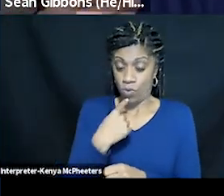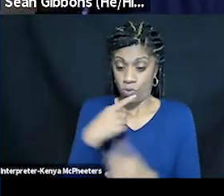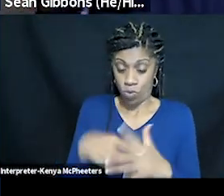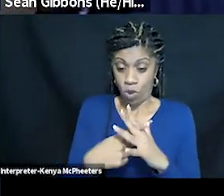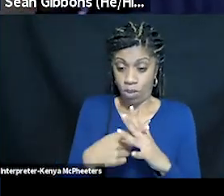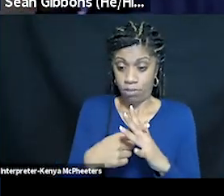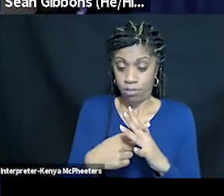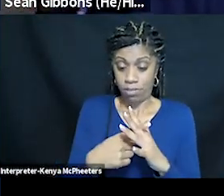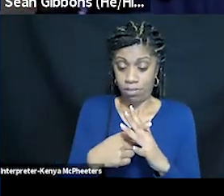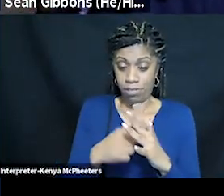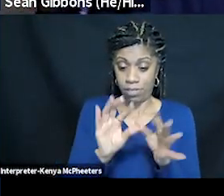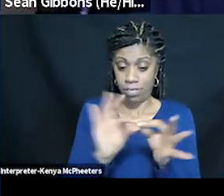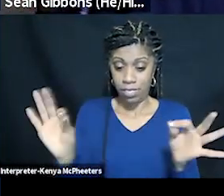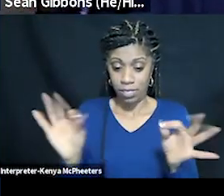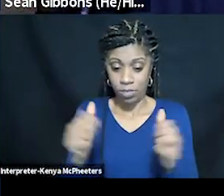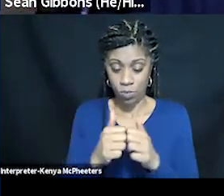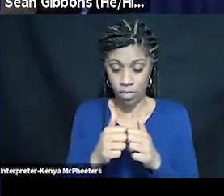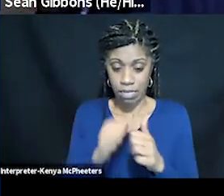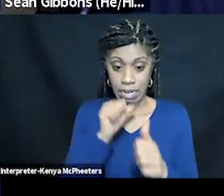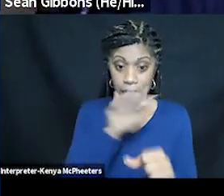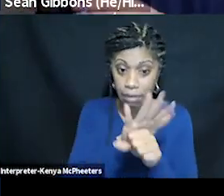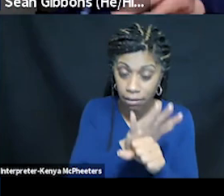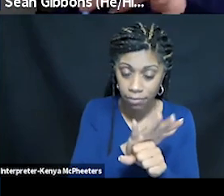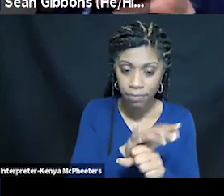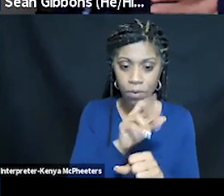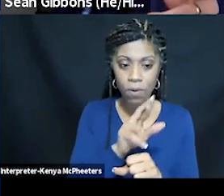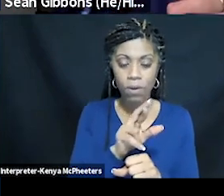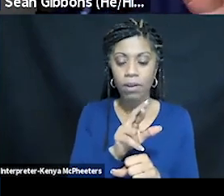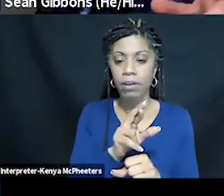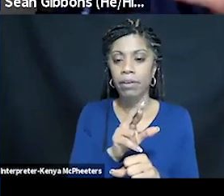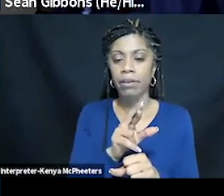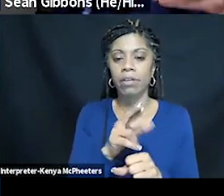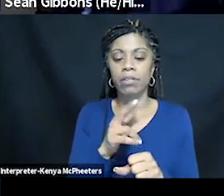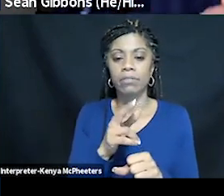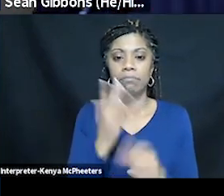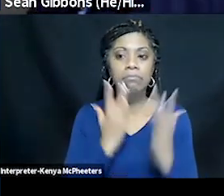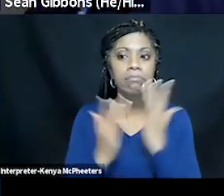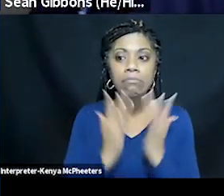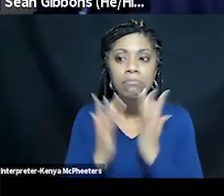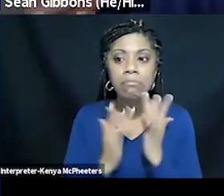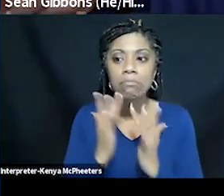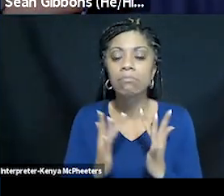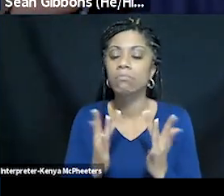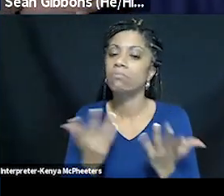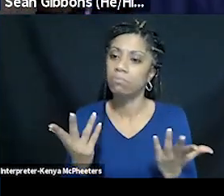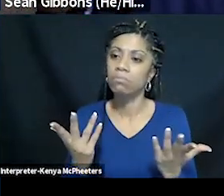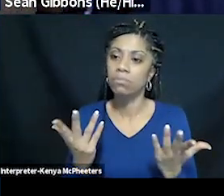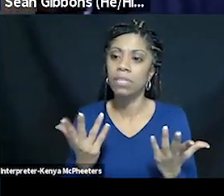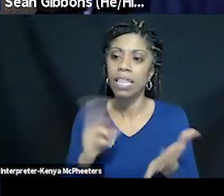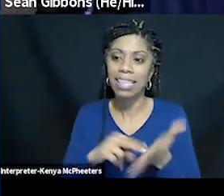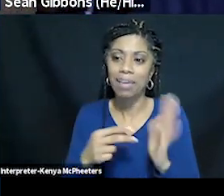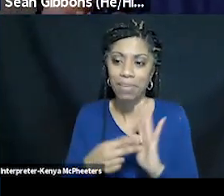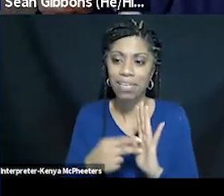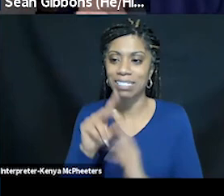other ways to approach your communications that are a little bit more aspirational. And I'm glad for these questions, gang. We're all in the problem solving business. This is a problem our field